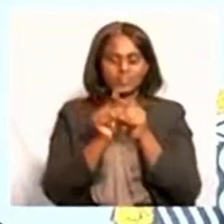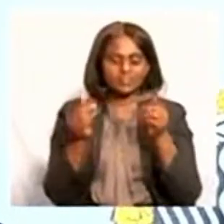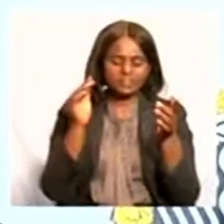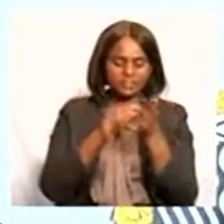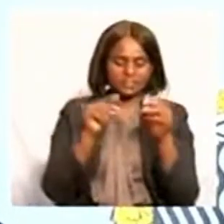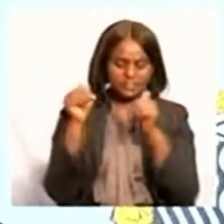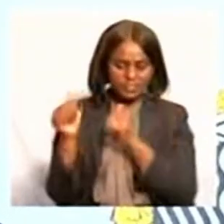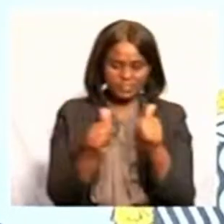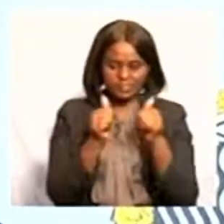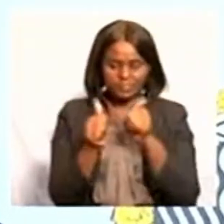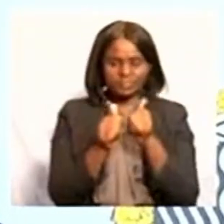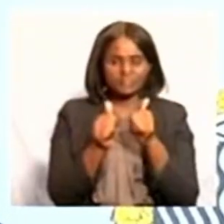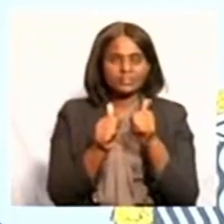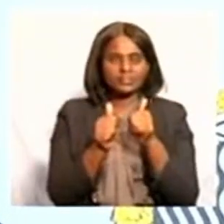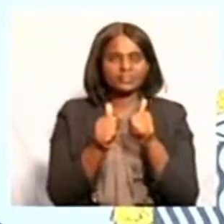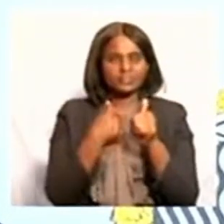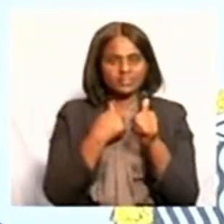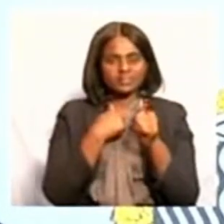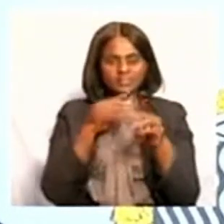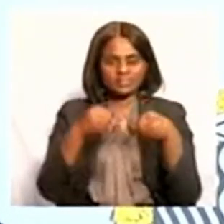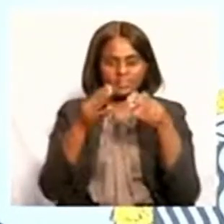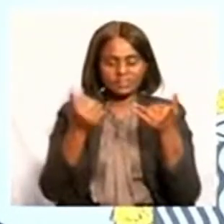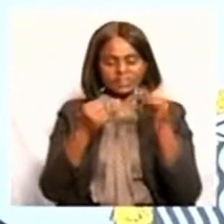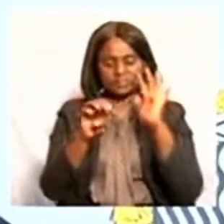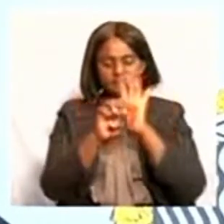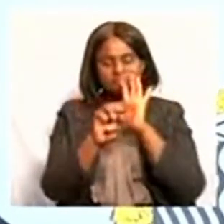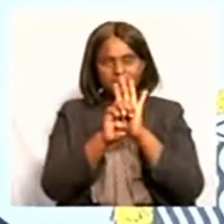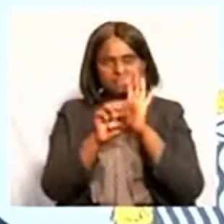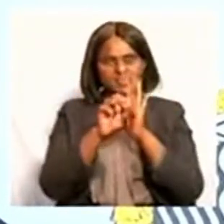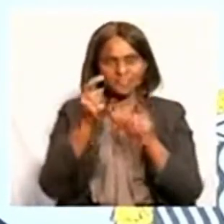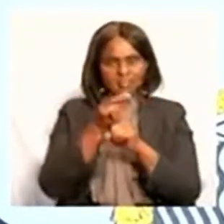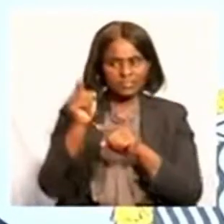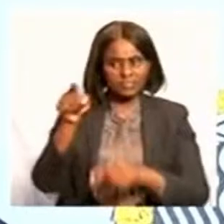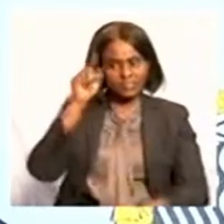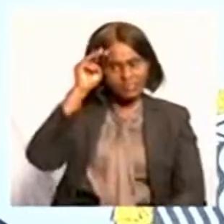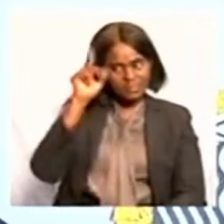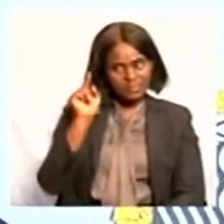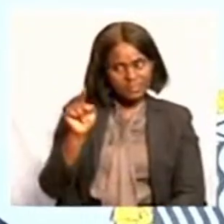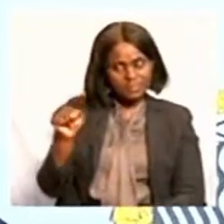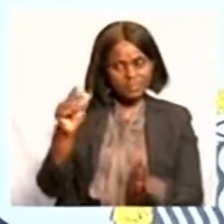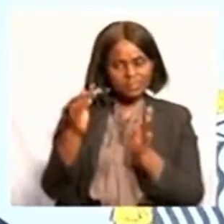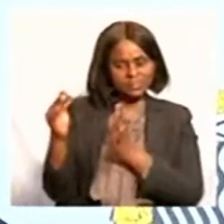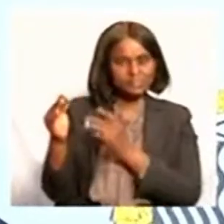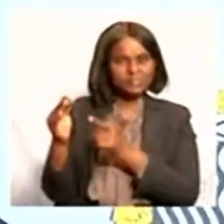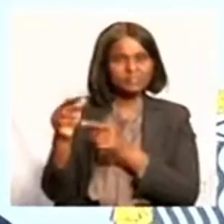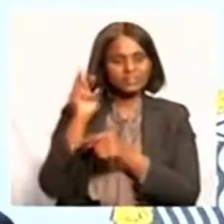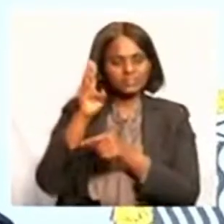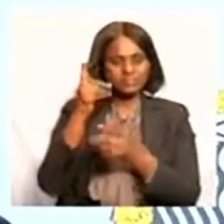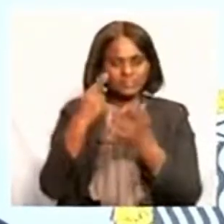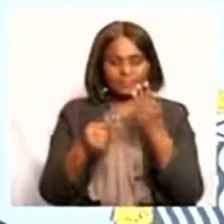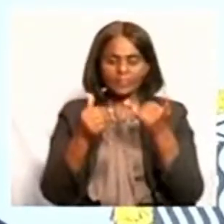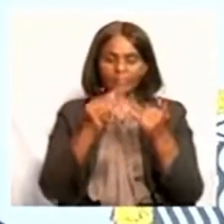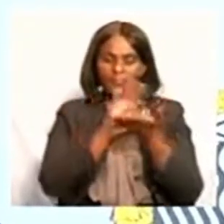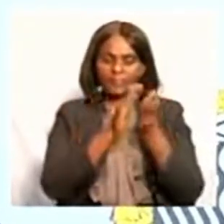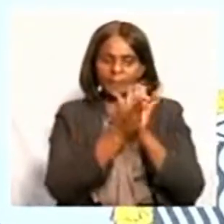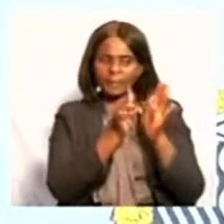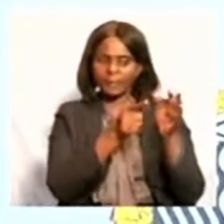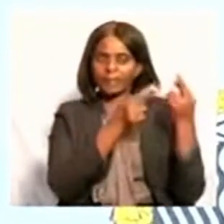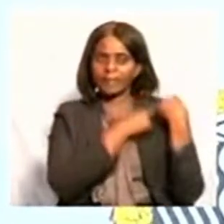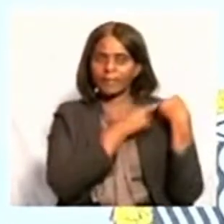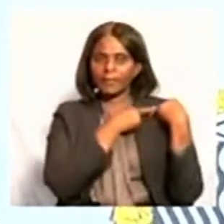take action. I'll give an example. From the ministry point of view, it will be now the